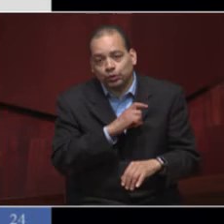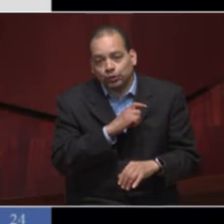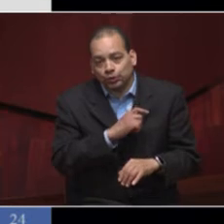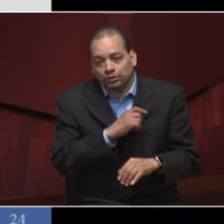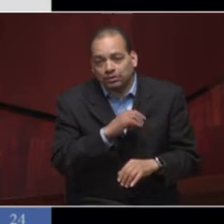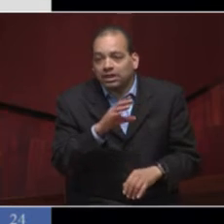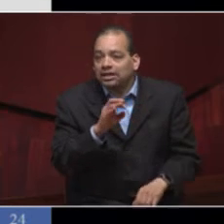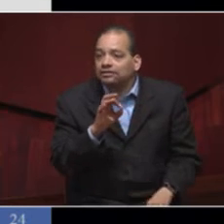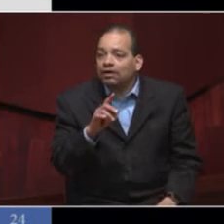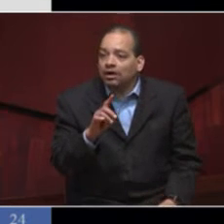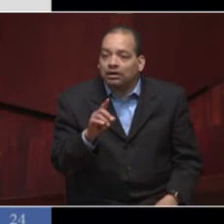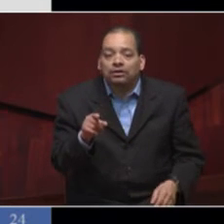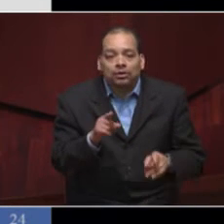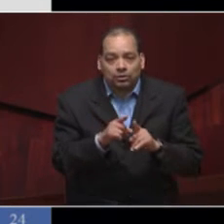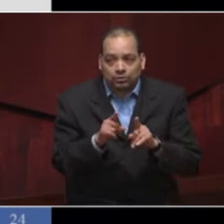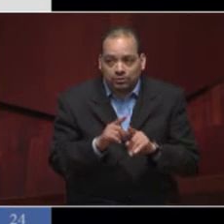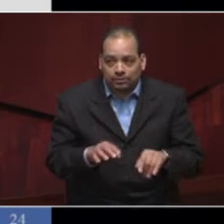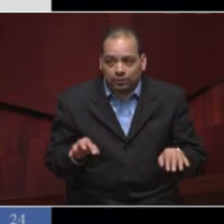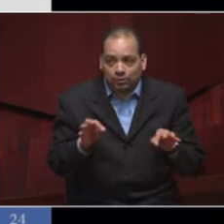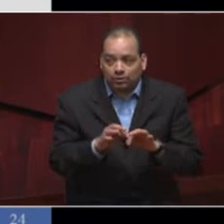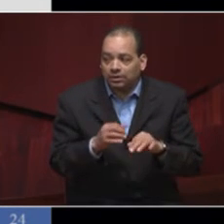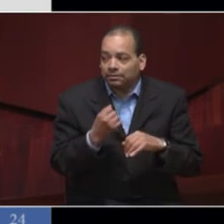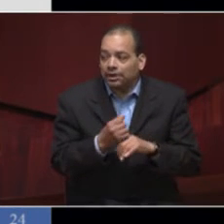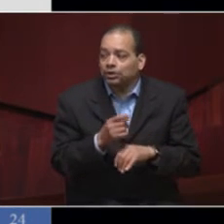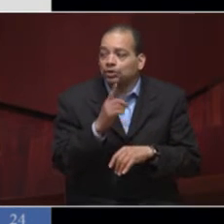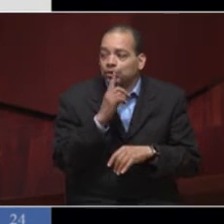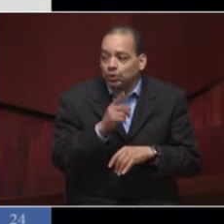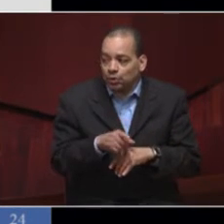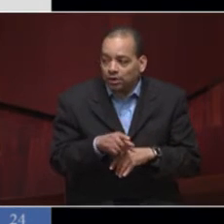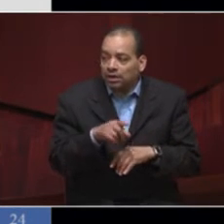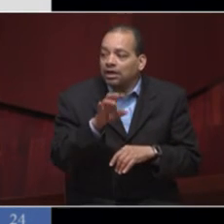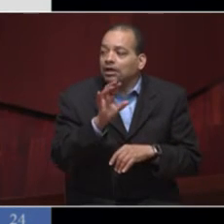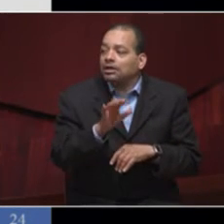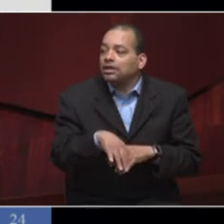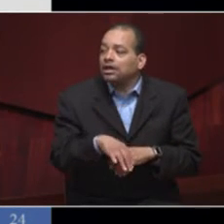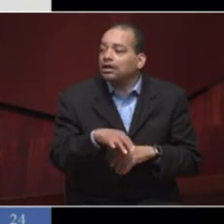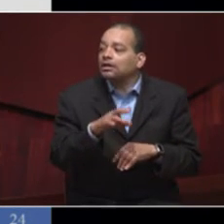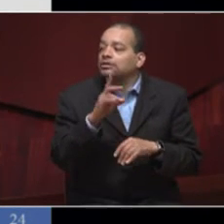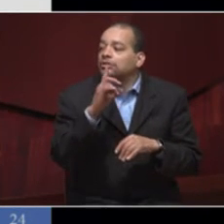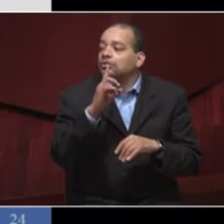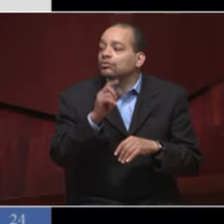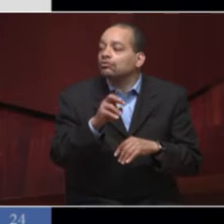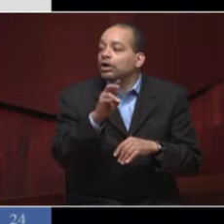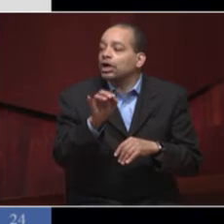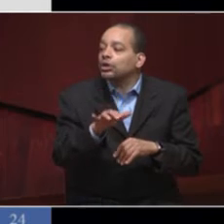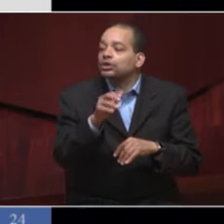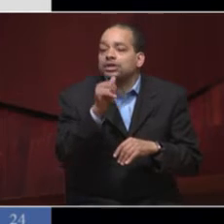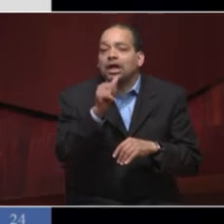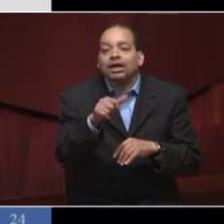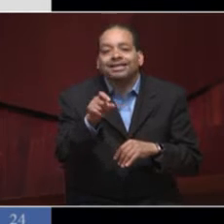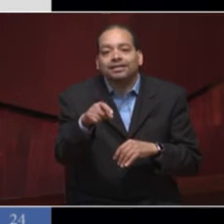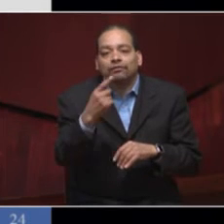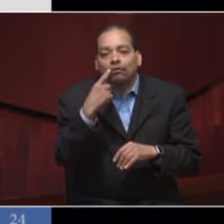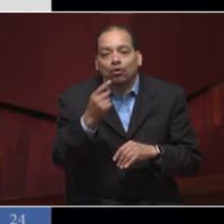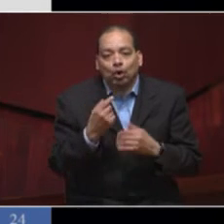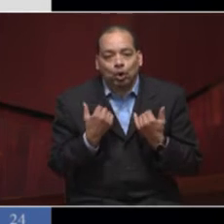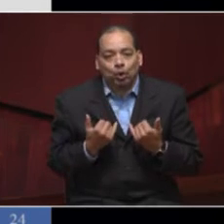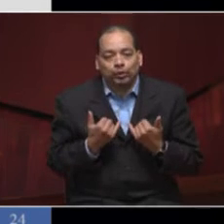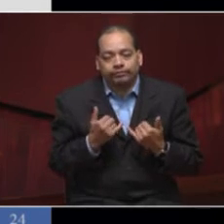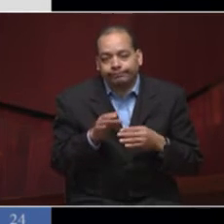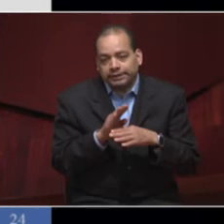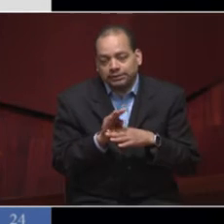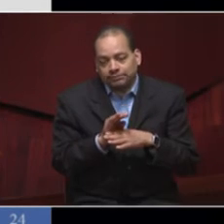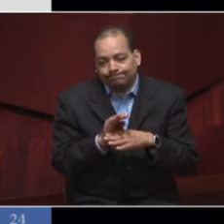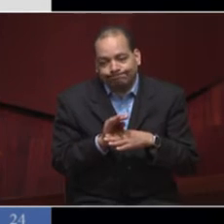and also make sure that those records are not needed for current business. The examples we've given